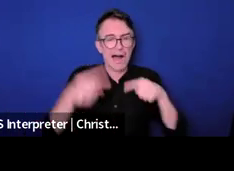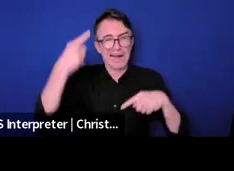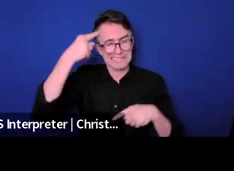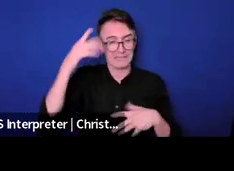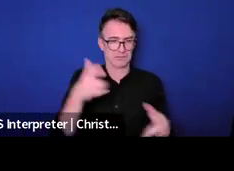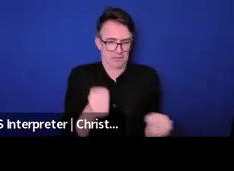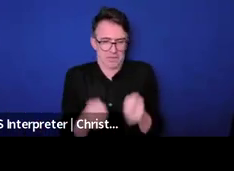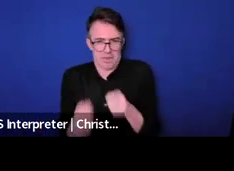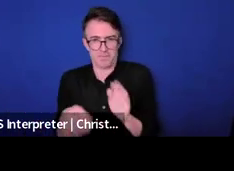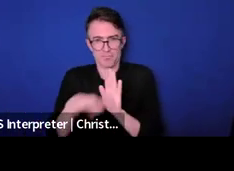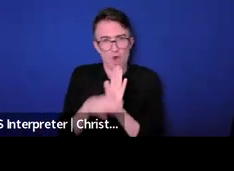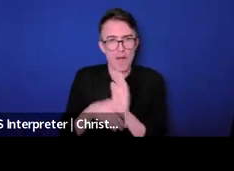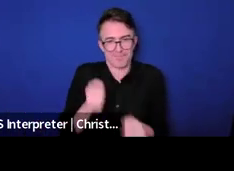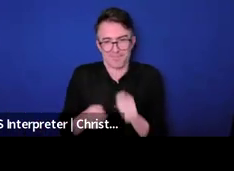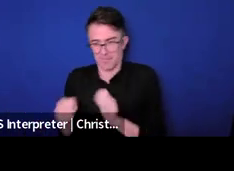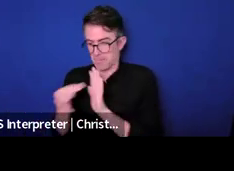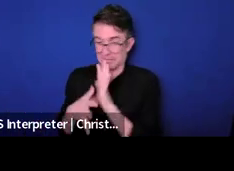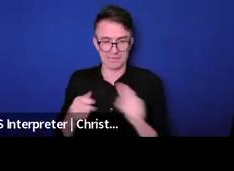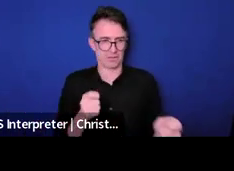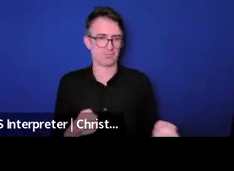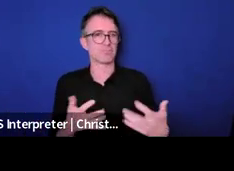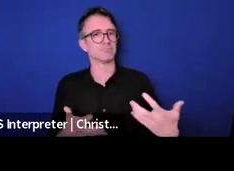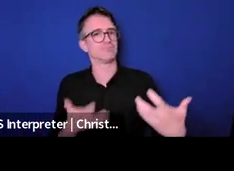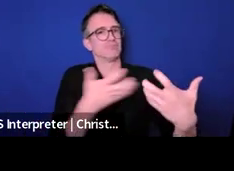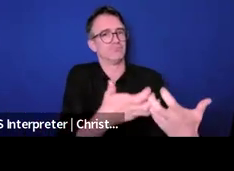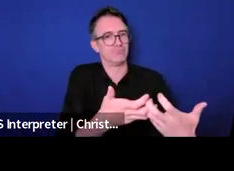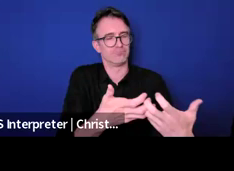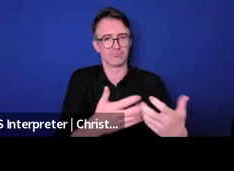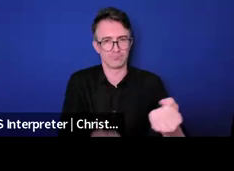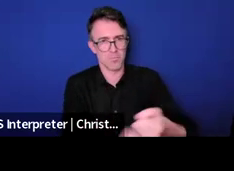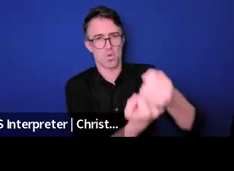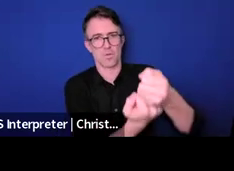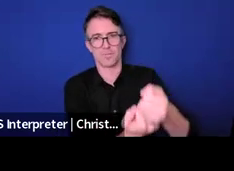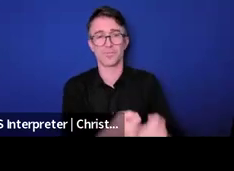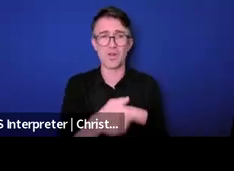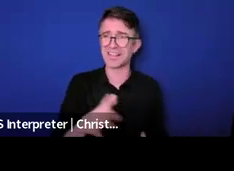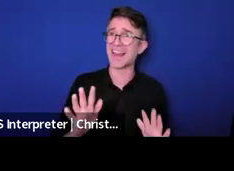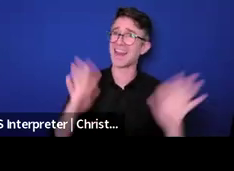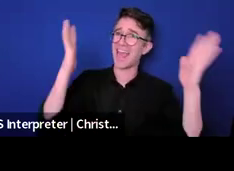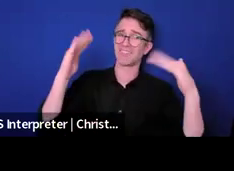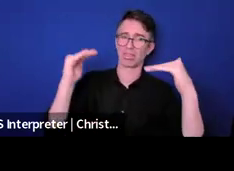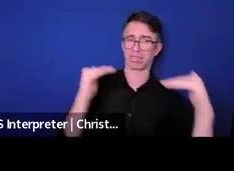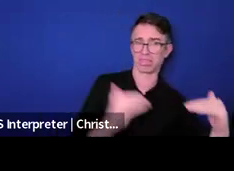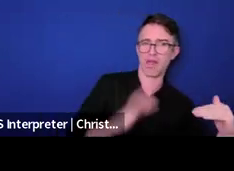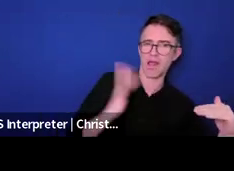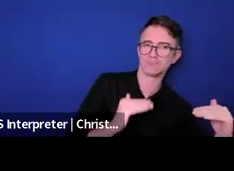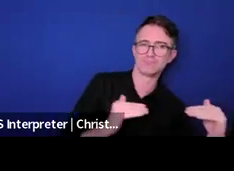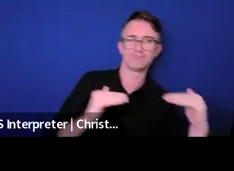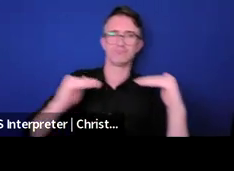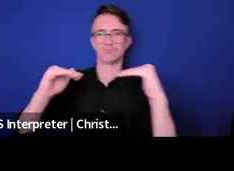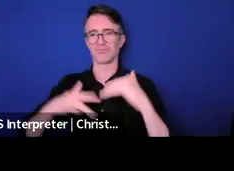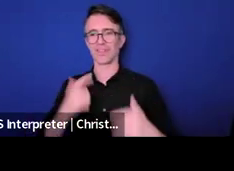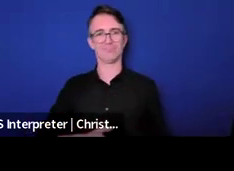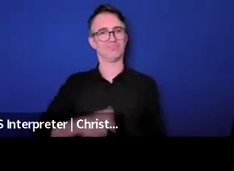can increase the quality of life and restore the independent living for persons with disabilities. You can see that the reform